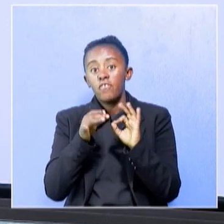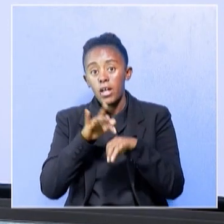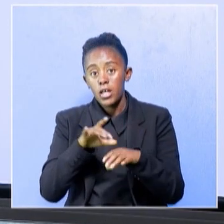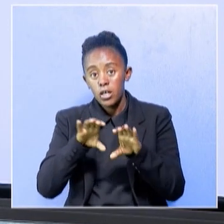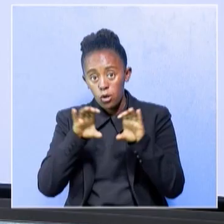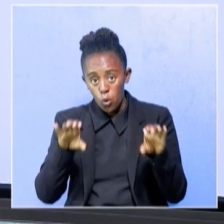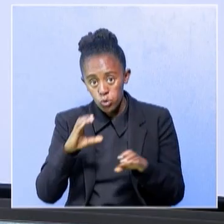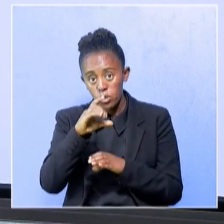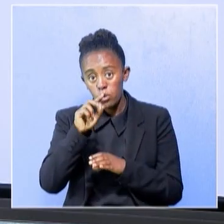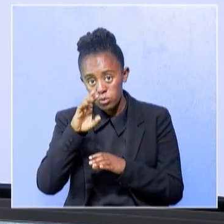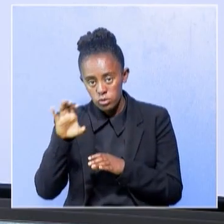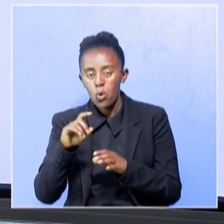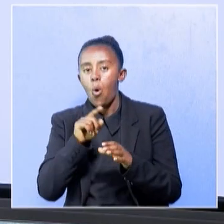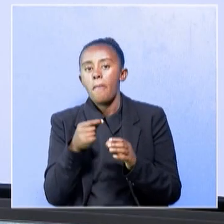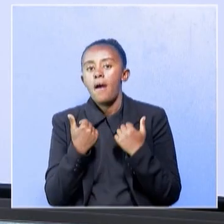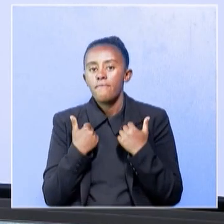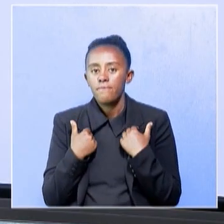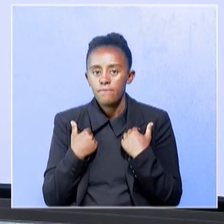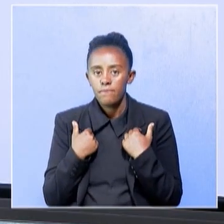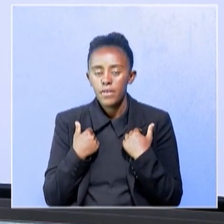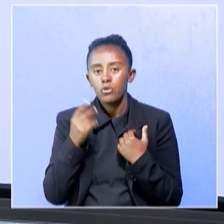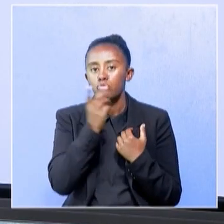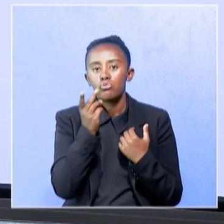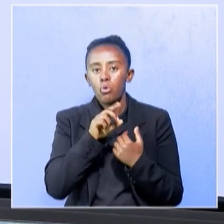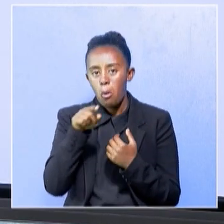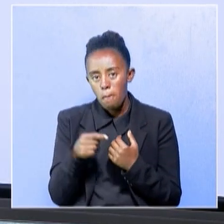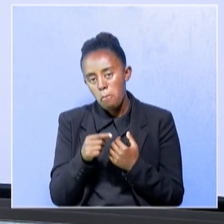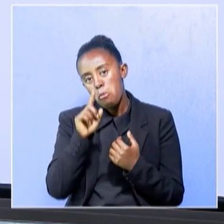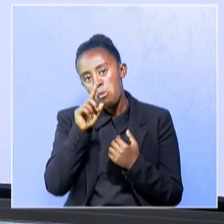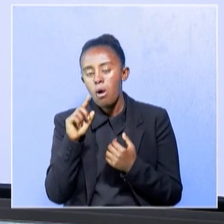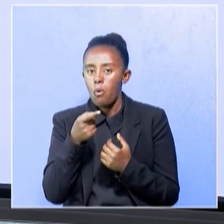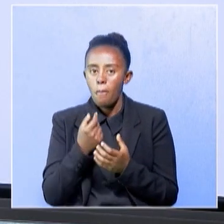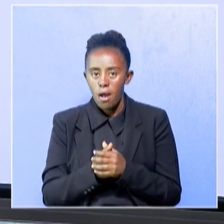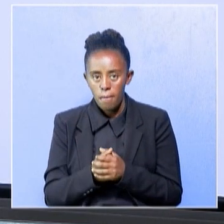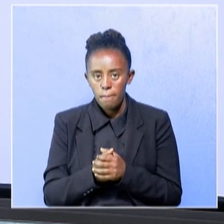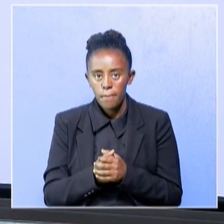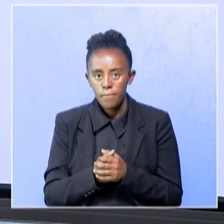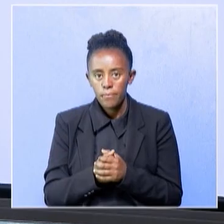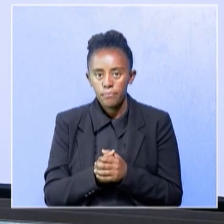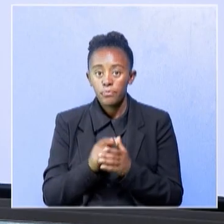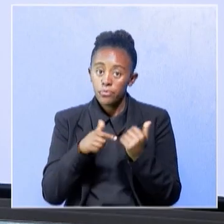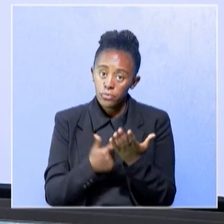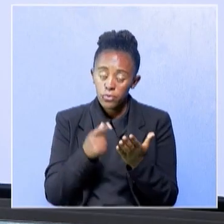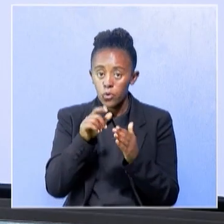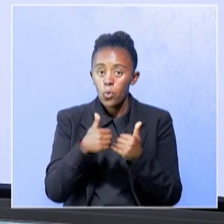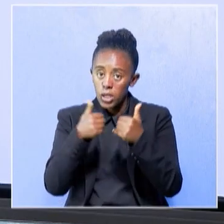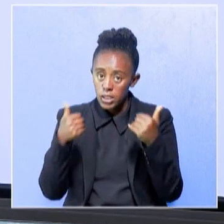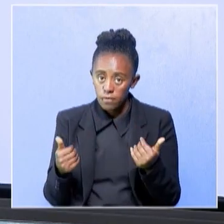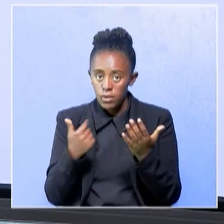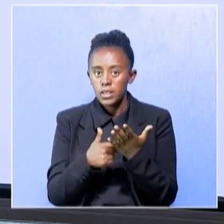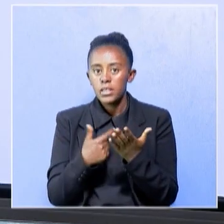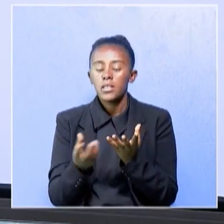clause, there is what? Comma. It's maybe 2 commas, it's maybe 1 comma. So as to identify